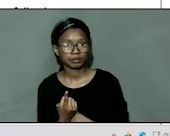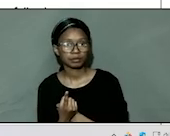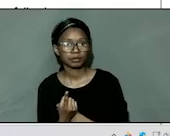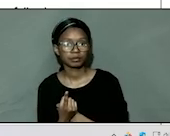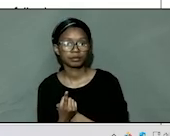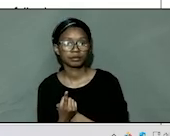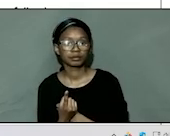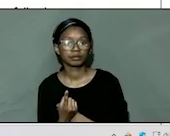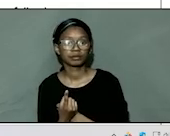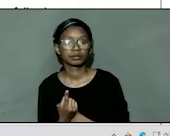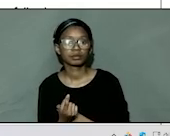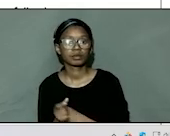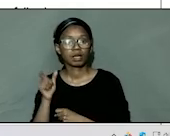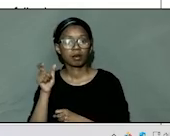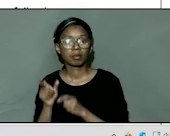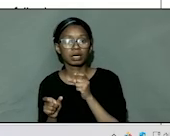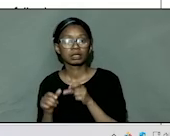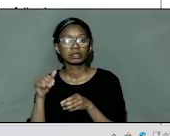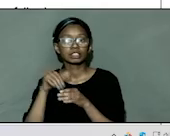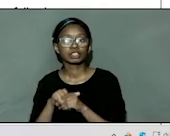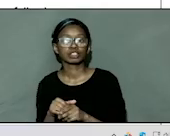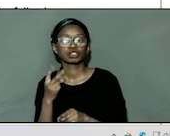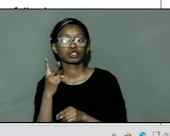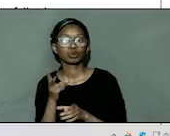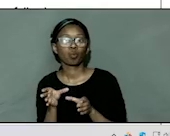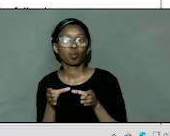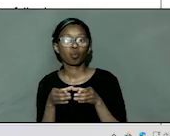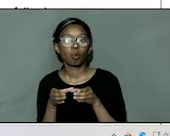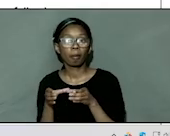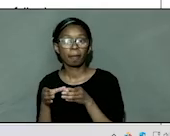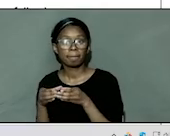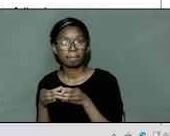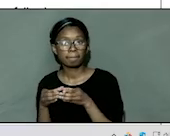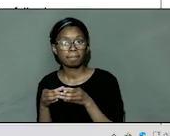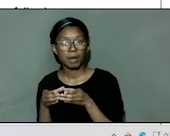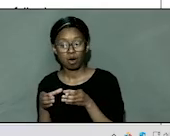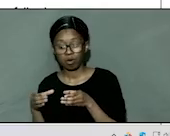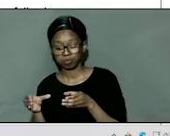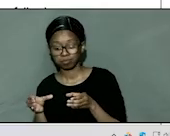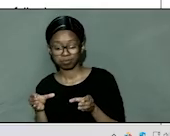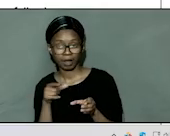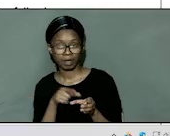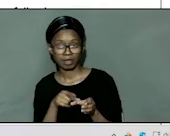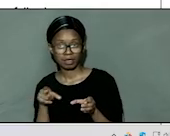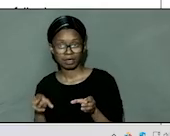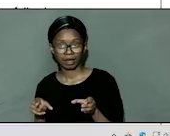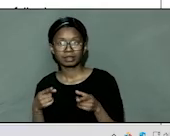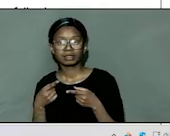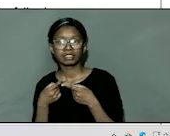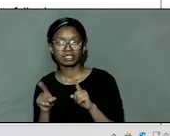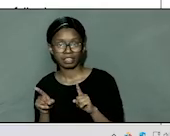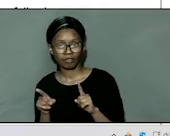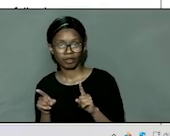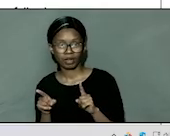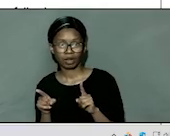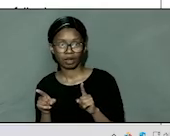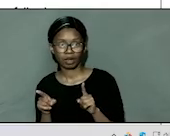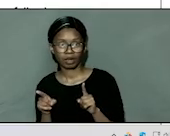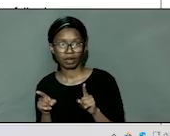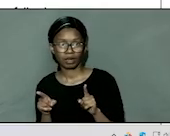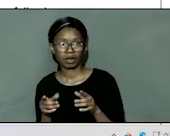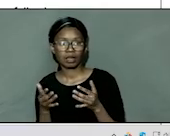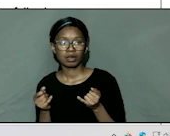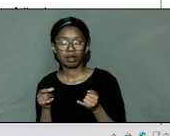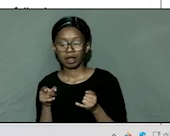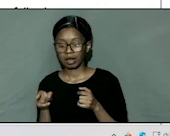individuals of the two populations, they become very different from each other. And how will they